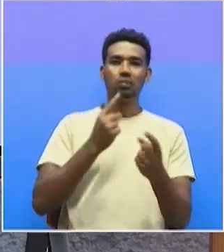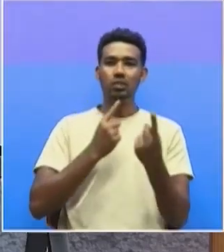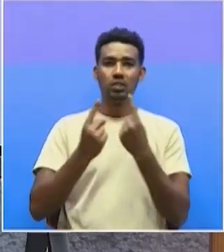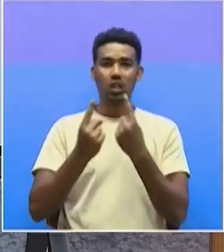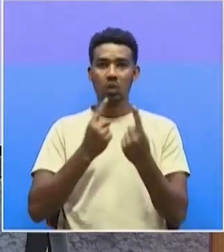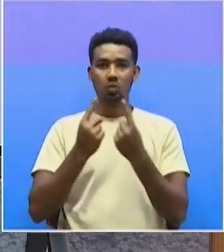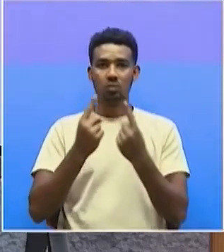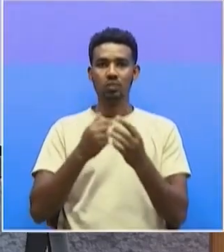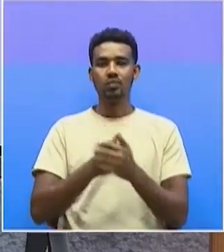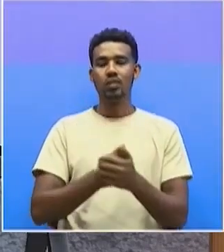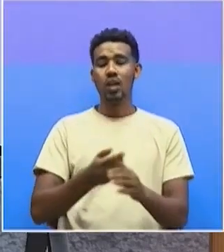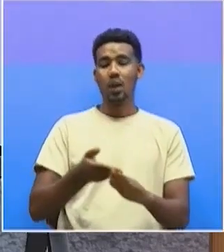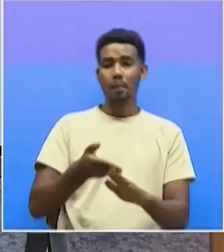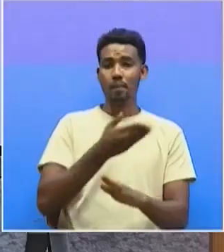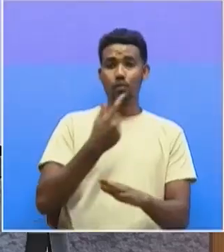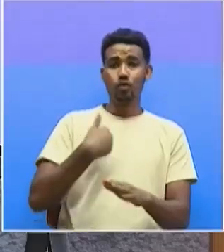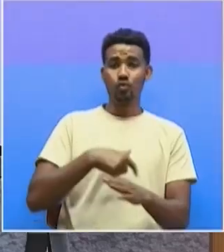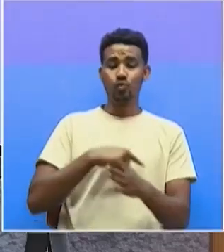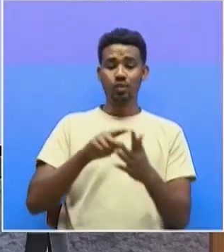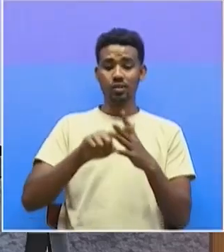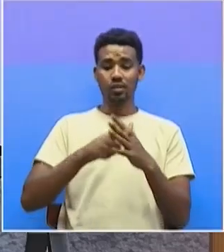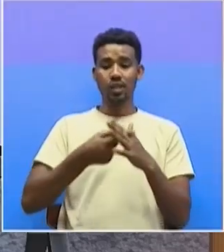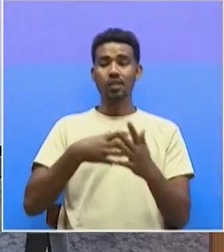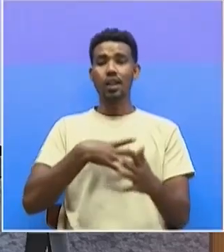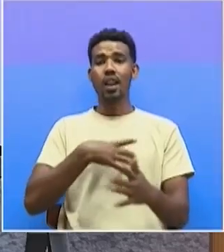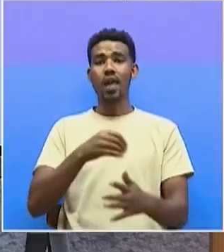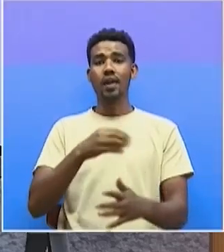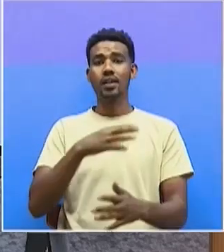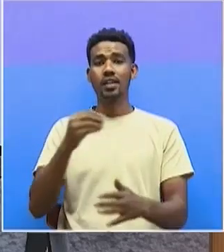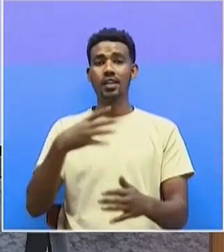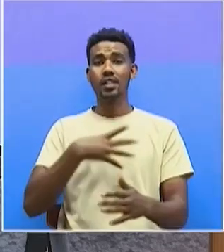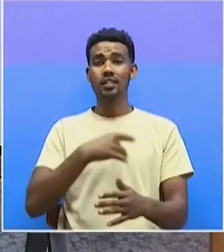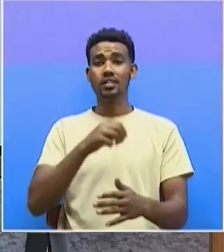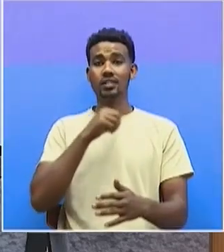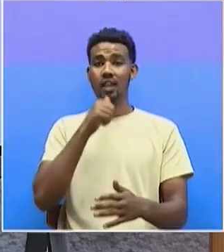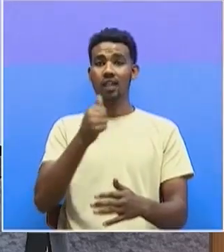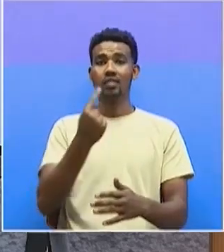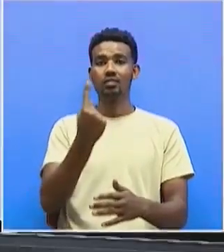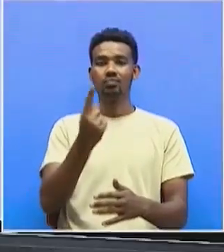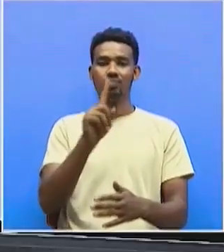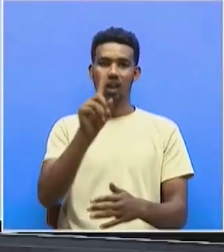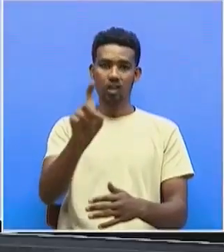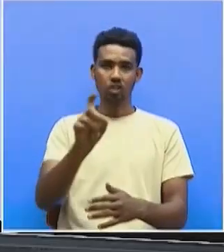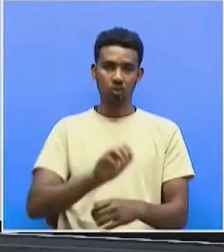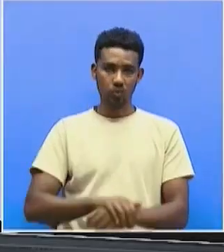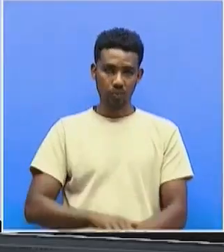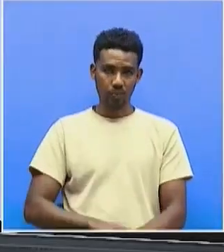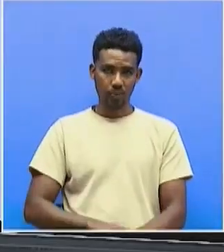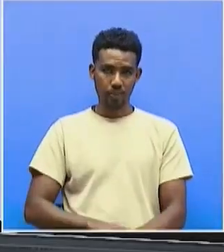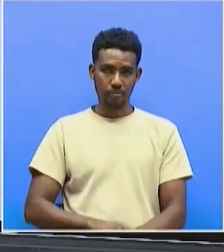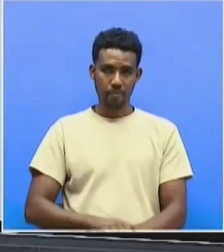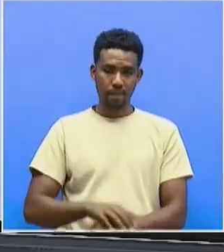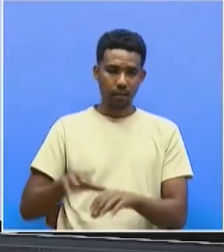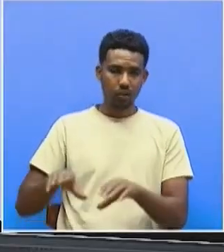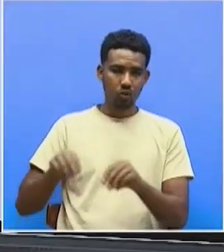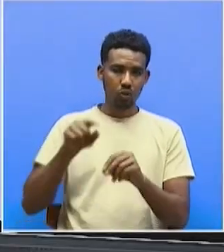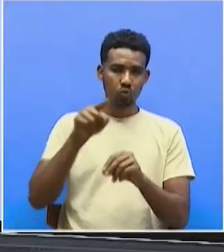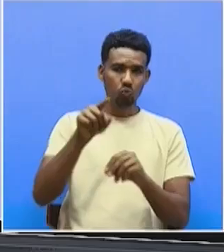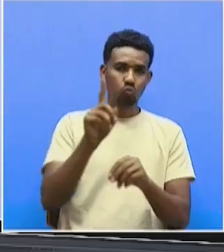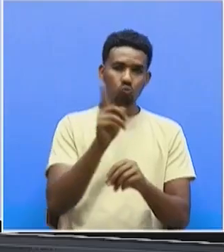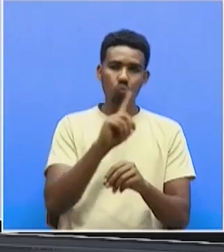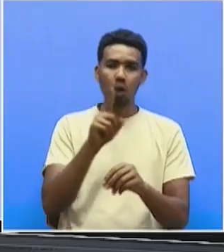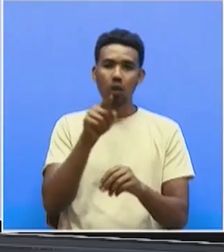So before we start like and dislike, students, let me ask you something. Students, what is your favorite